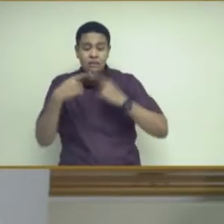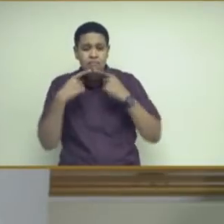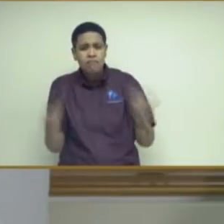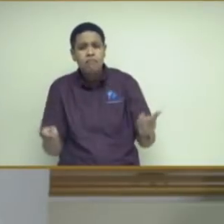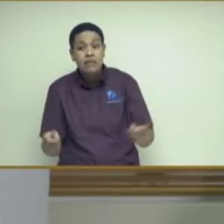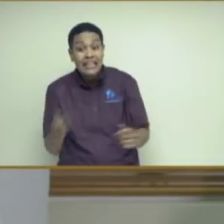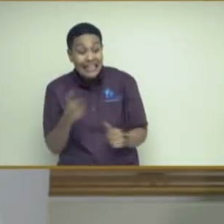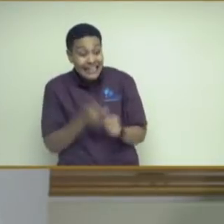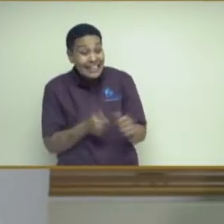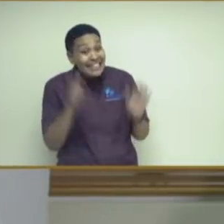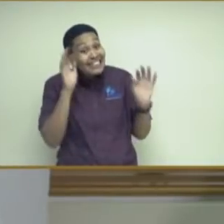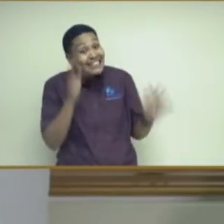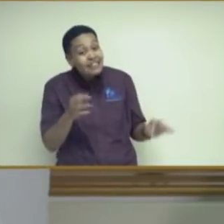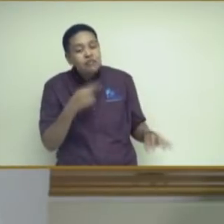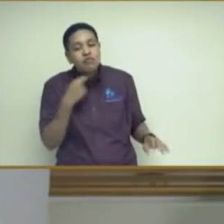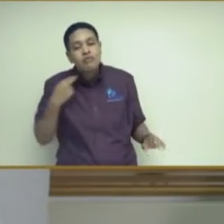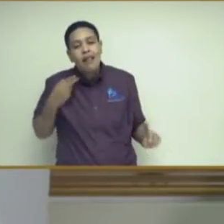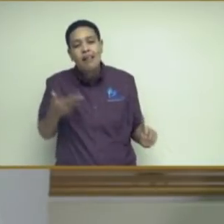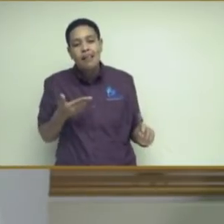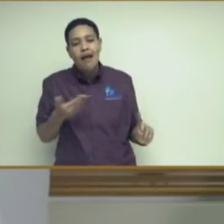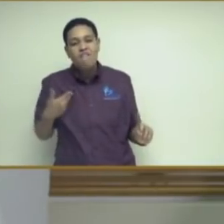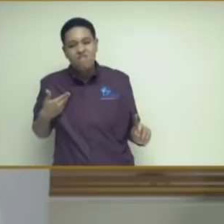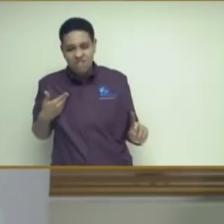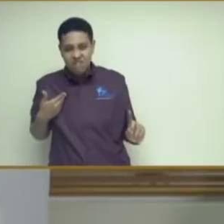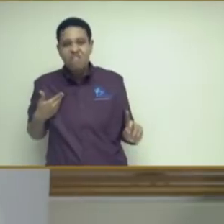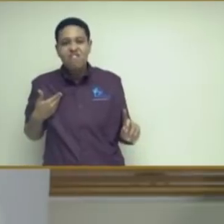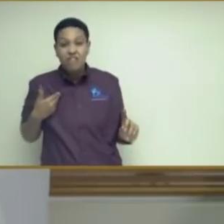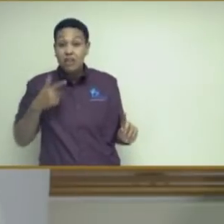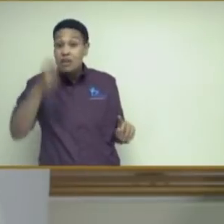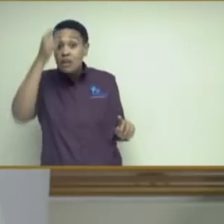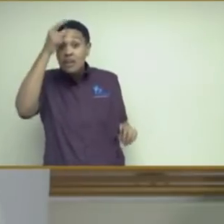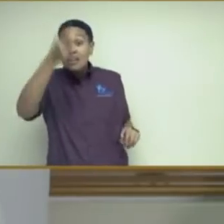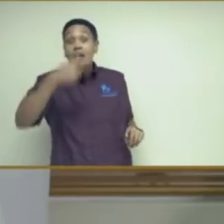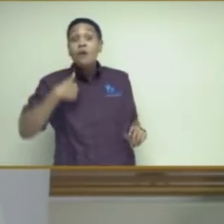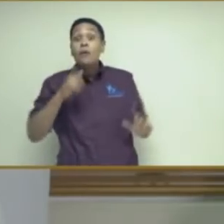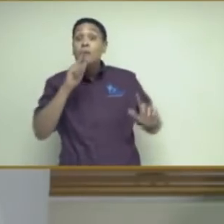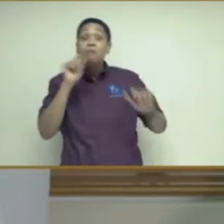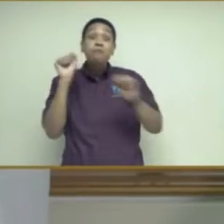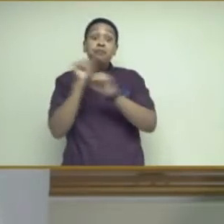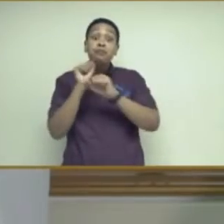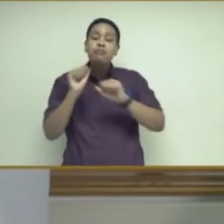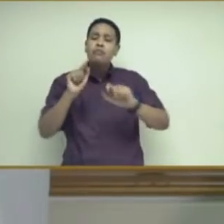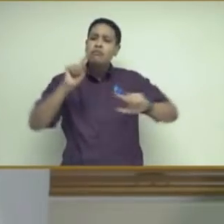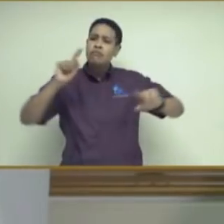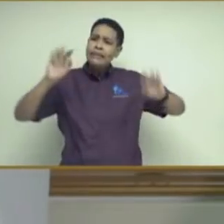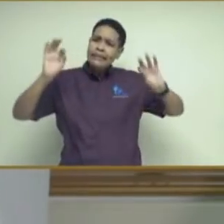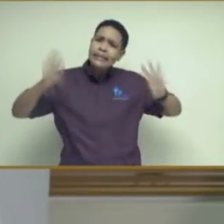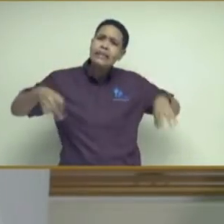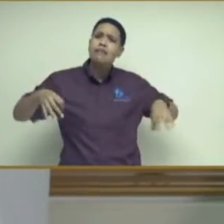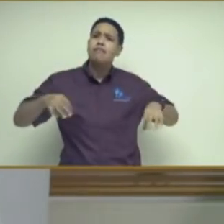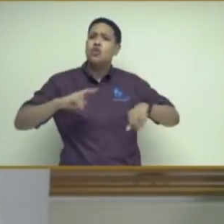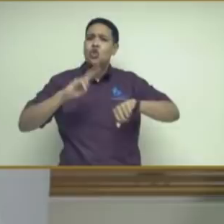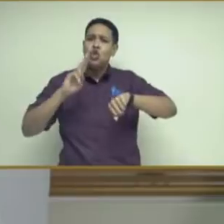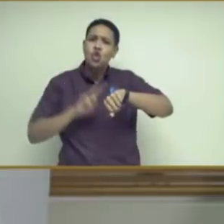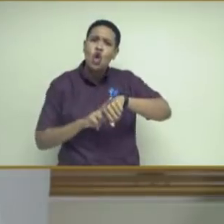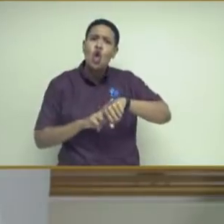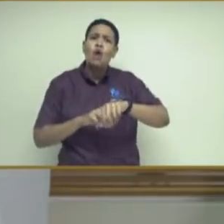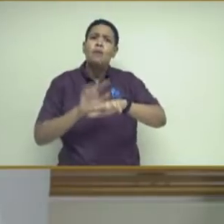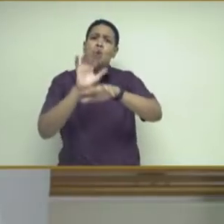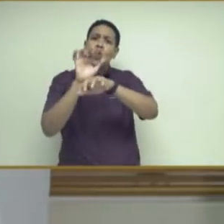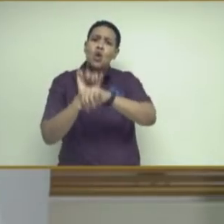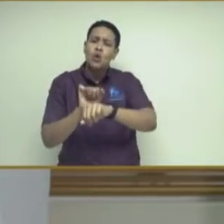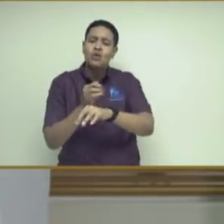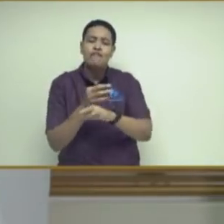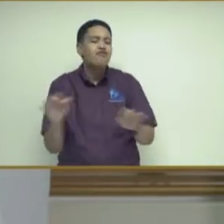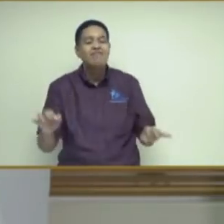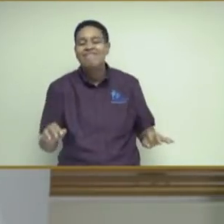We cannot guarantee absolute or normal or usual freedoms,